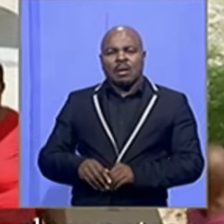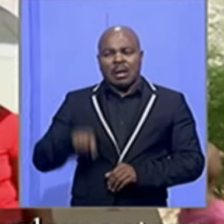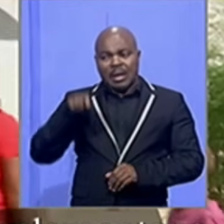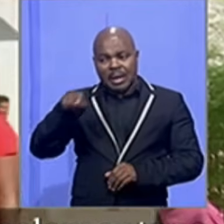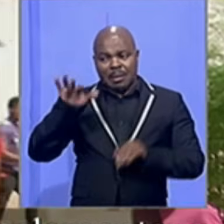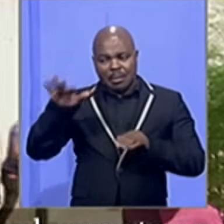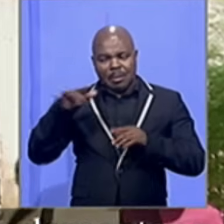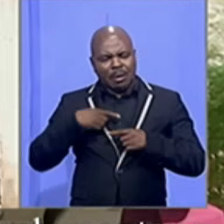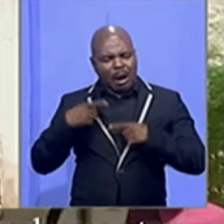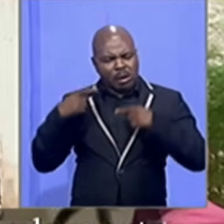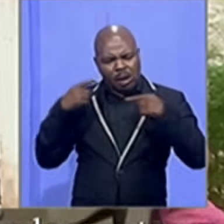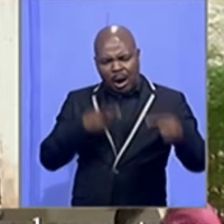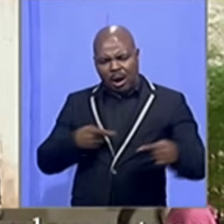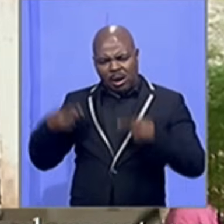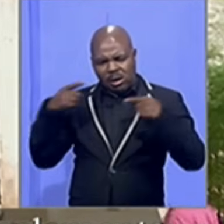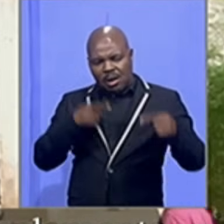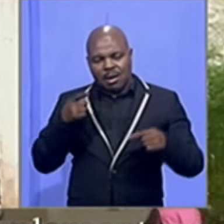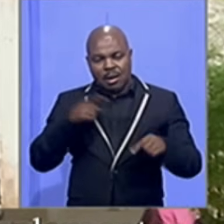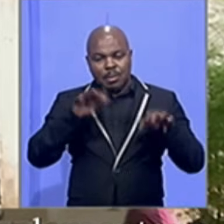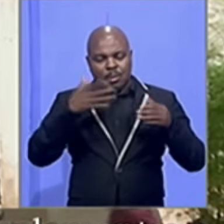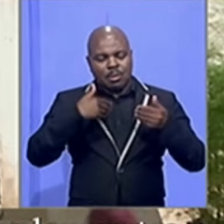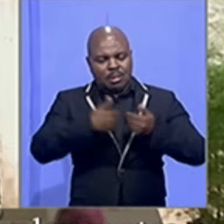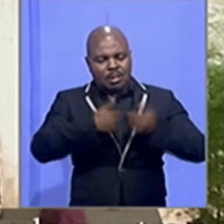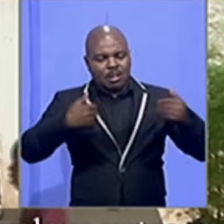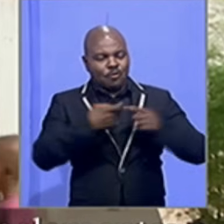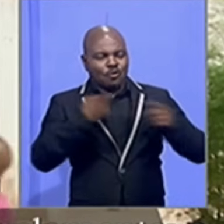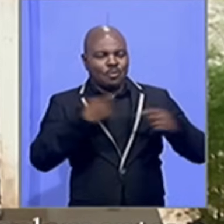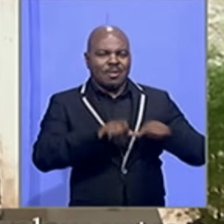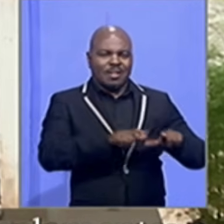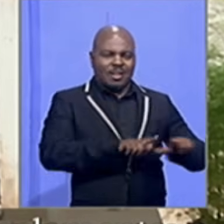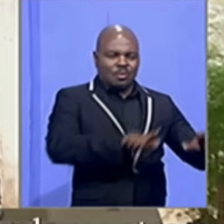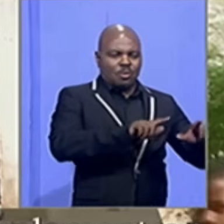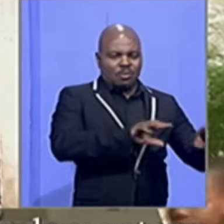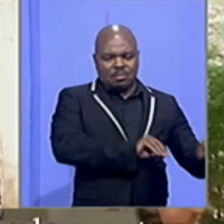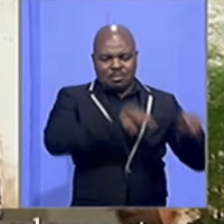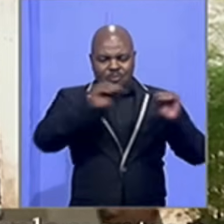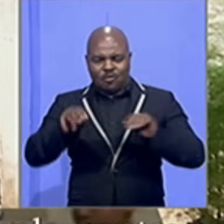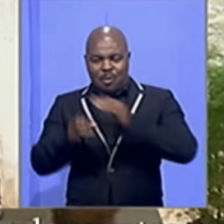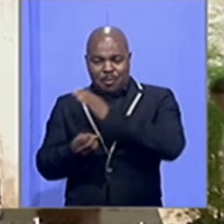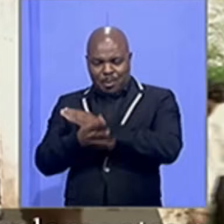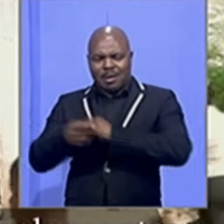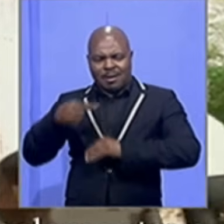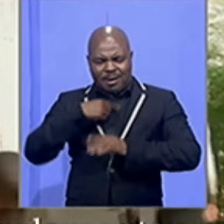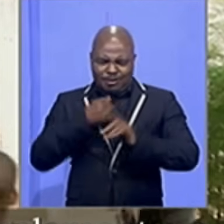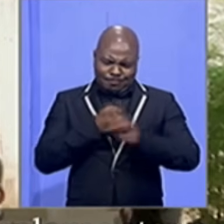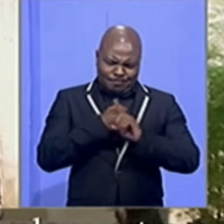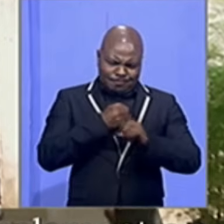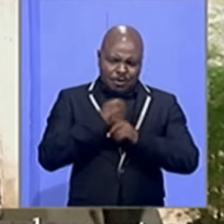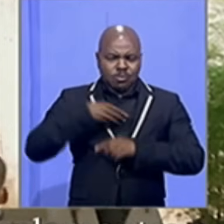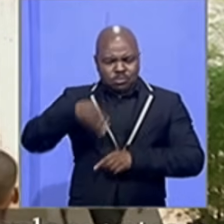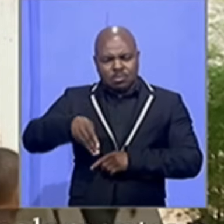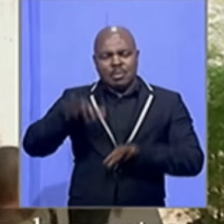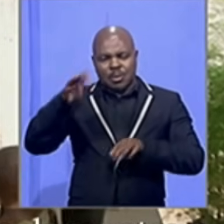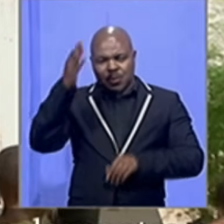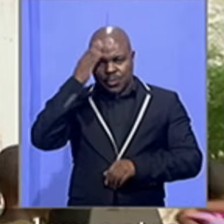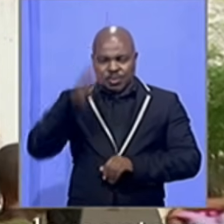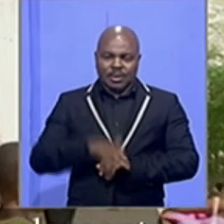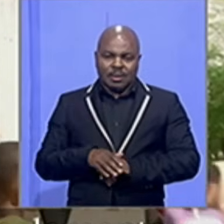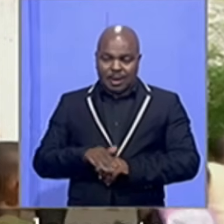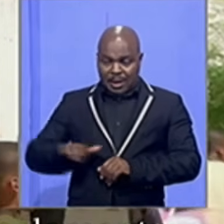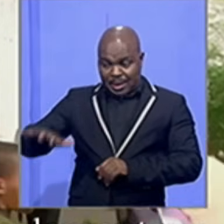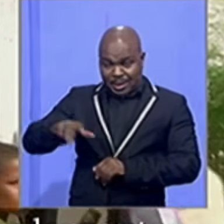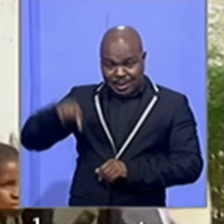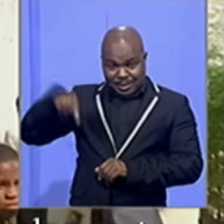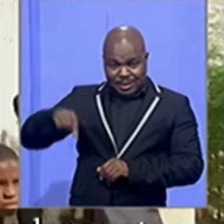to be moved from Limpopo to Mpumalanga. And in this area again, headmen,